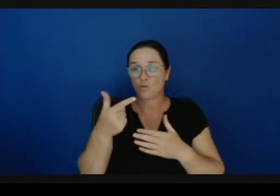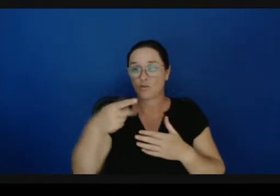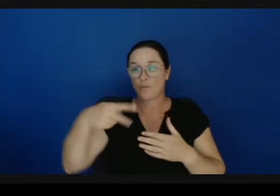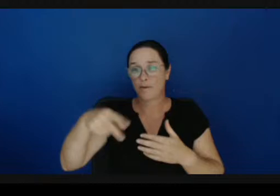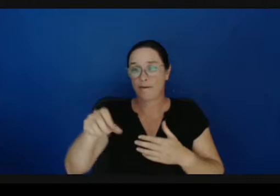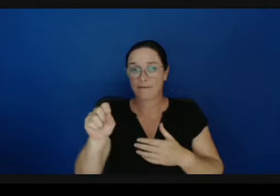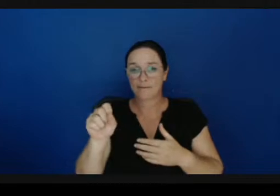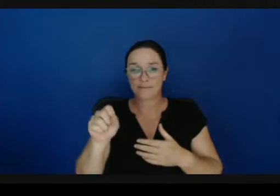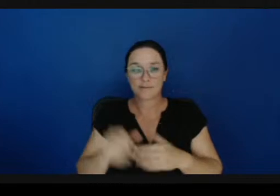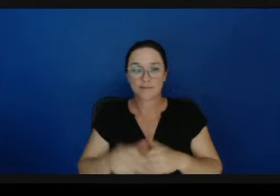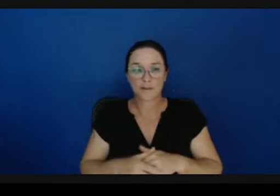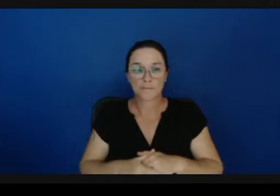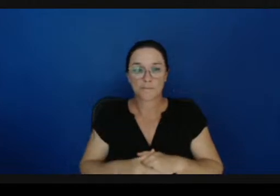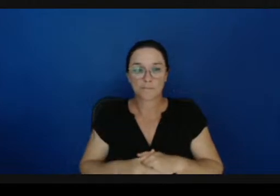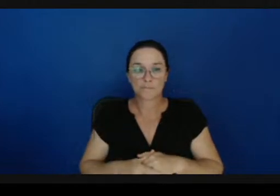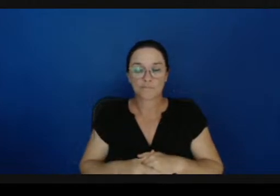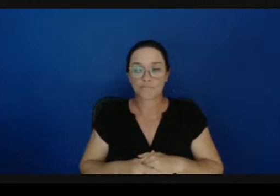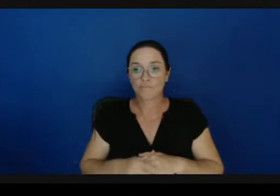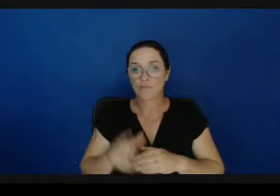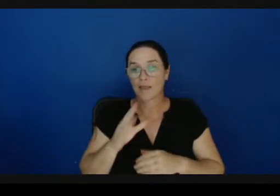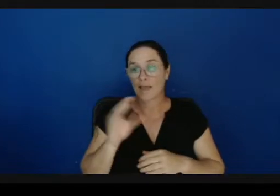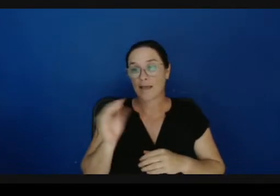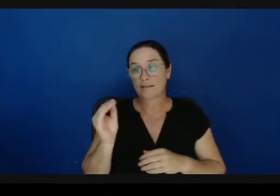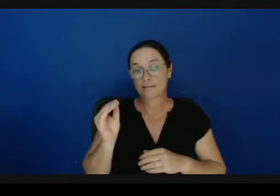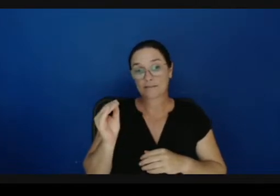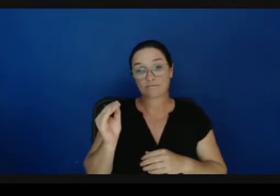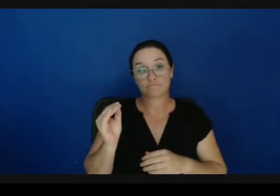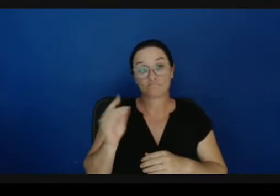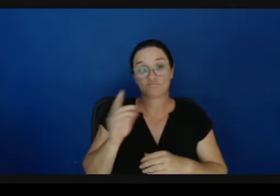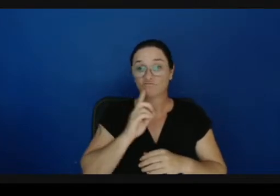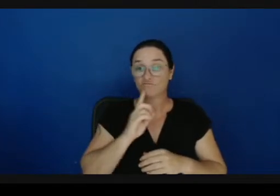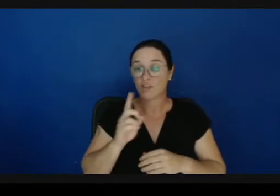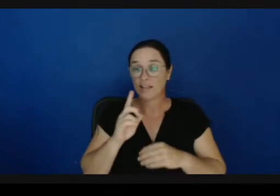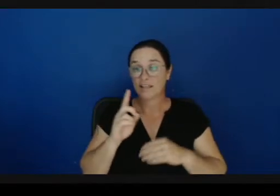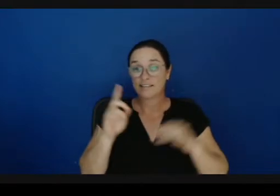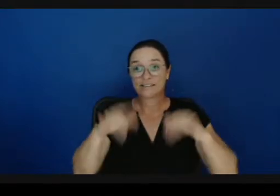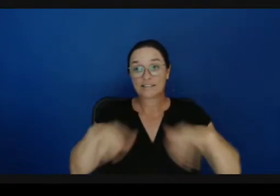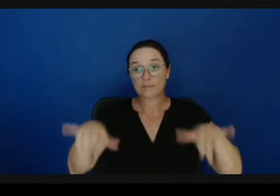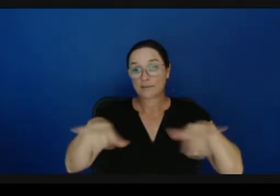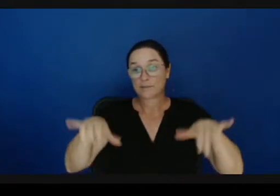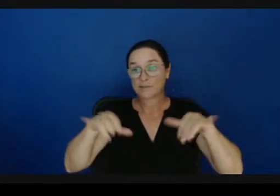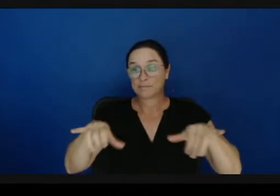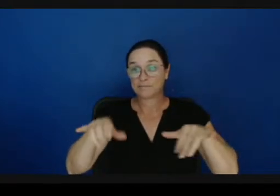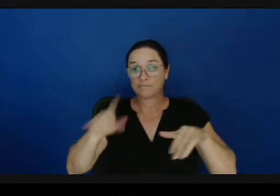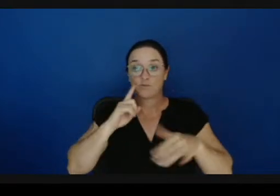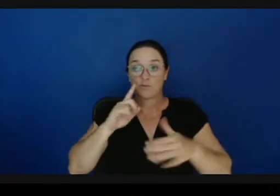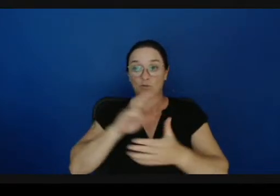what we're seeing. And it's really the same story as the last 3 weeks on Kilauea,